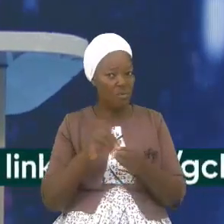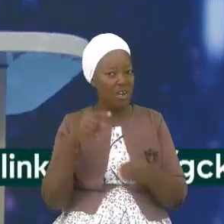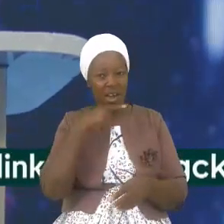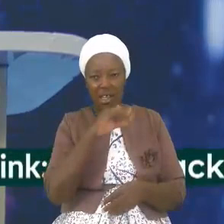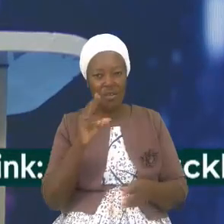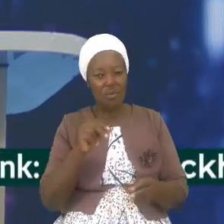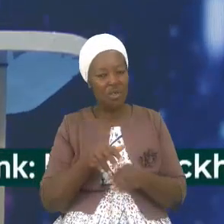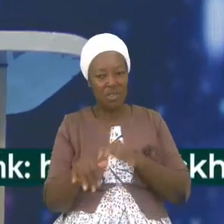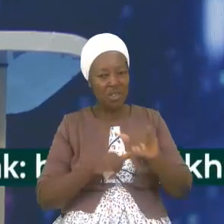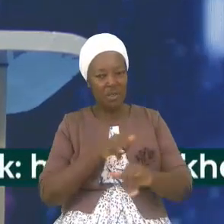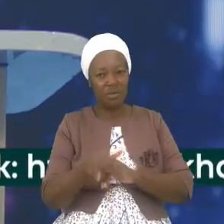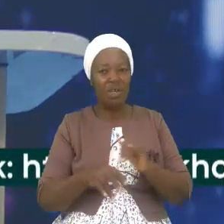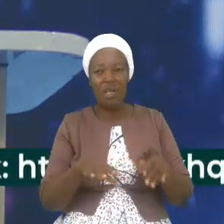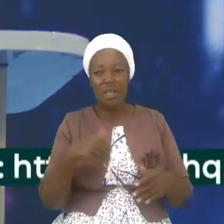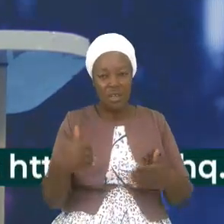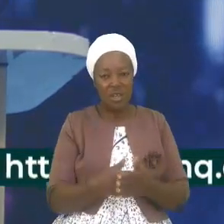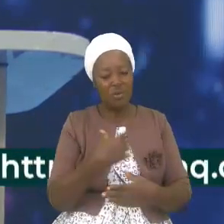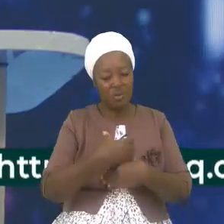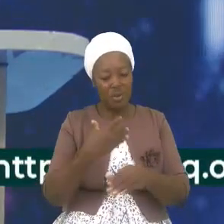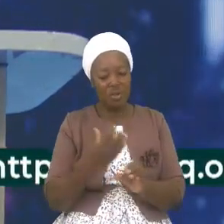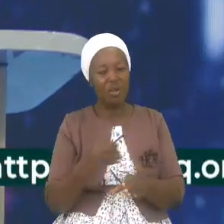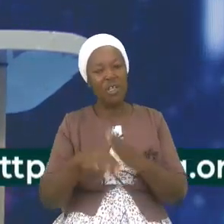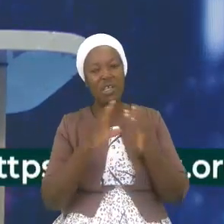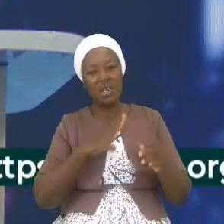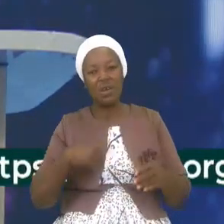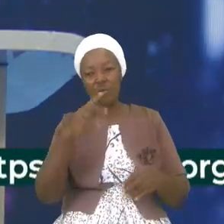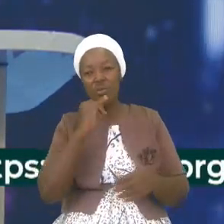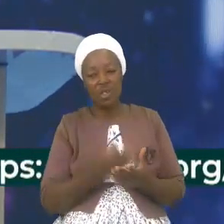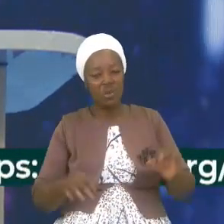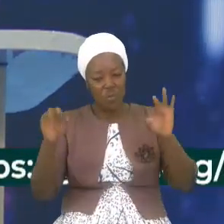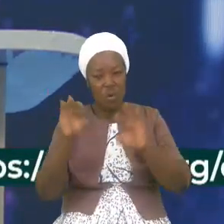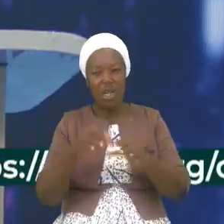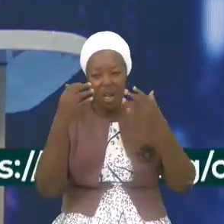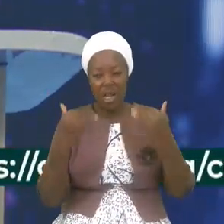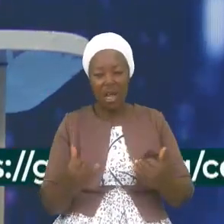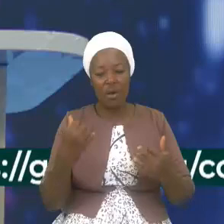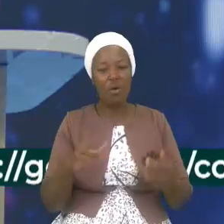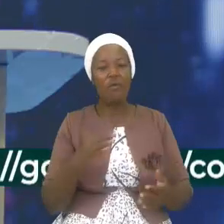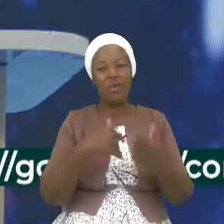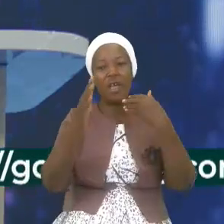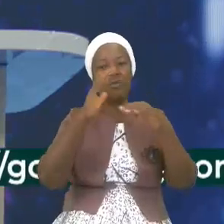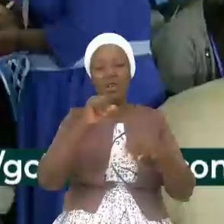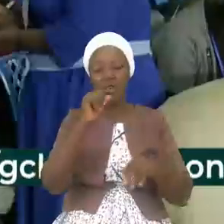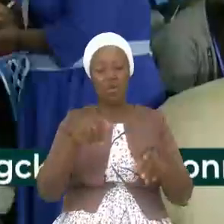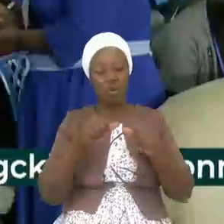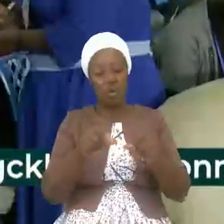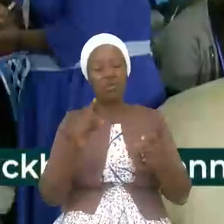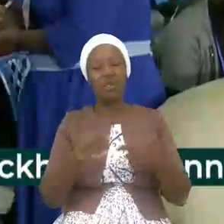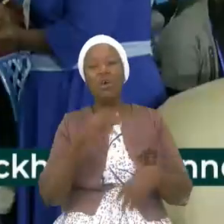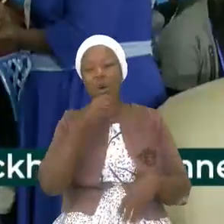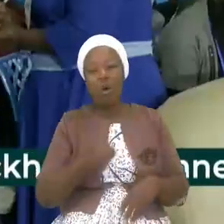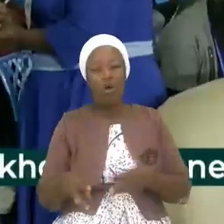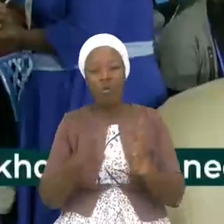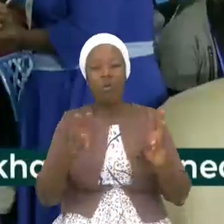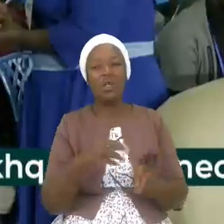worthy now of heaven will not continue the old way. I call on an officiating minister tonight